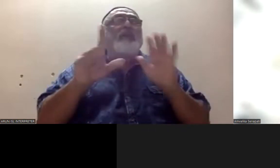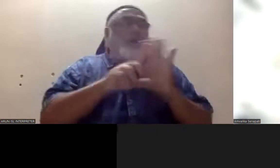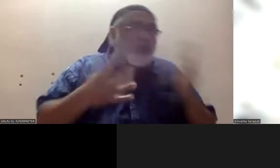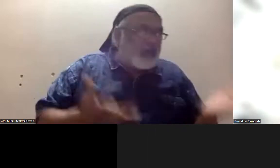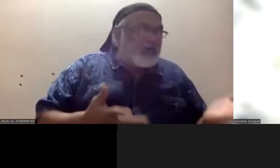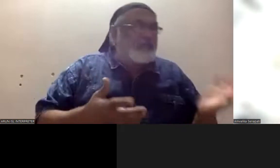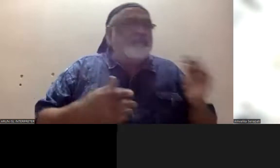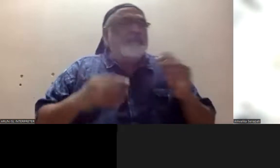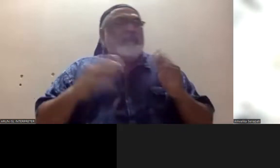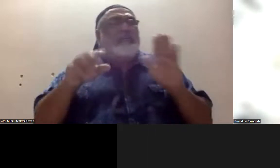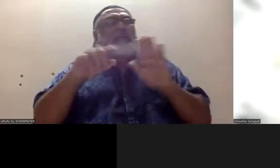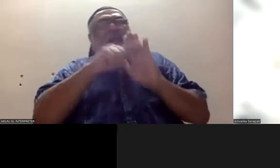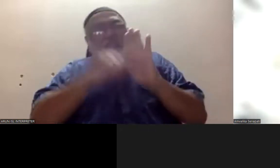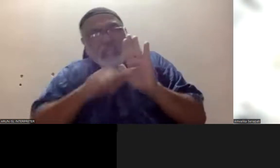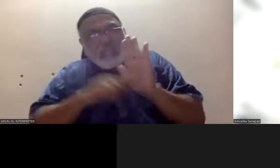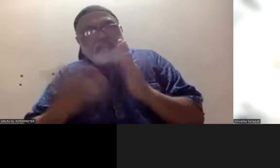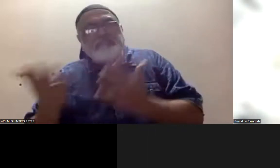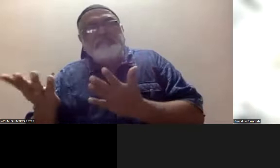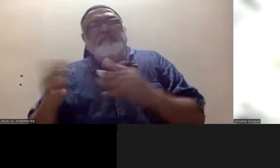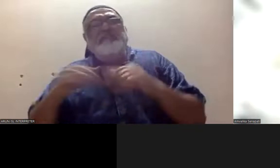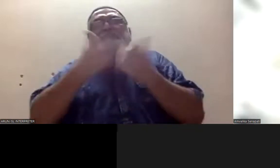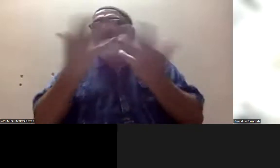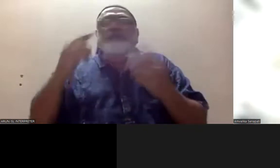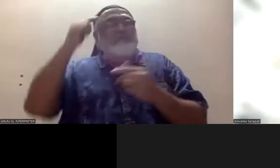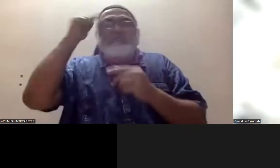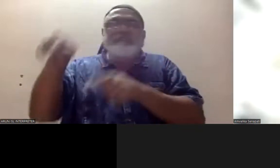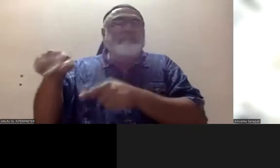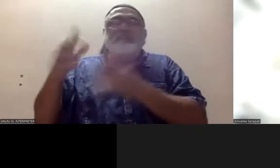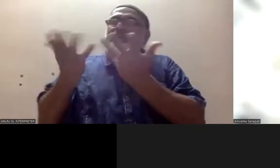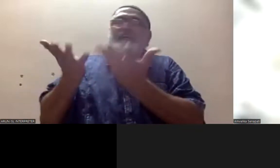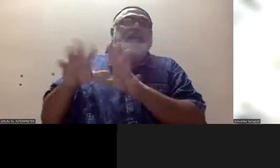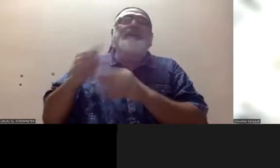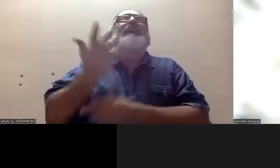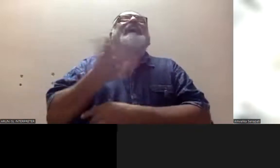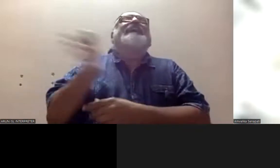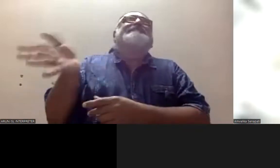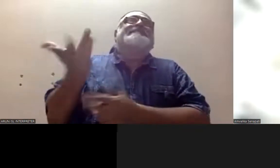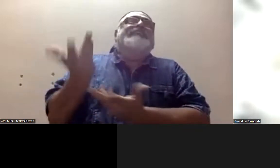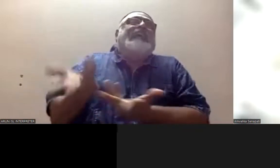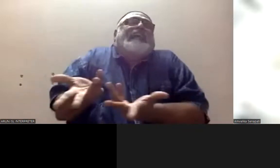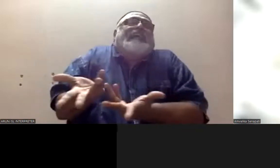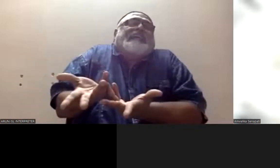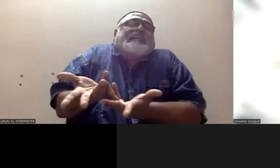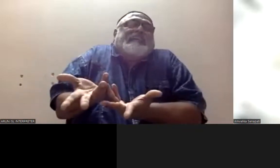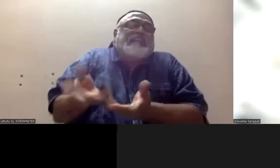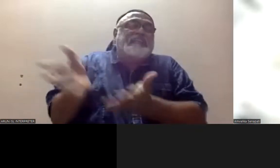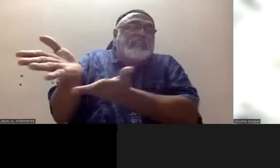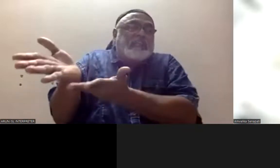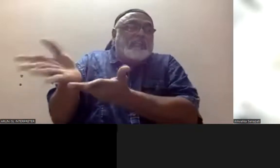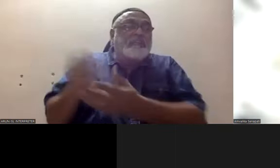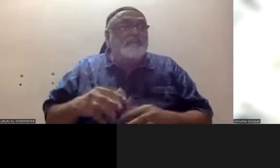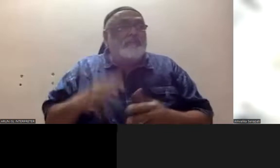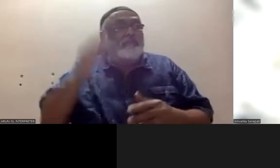or these guidelines, they are not paying any attention. Suppose that if I will go to my office